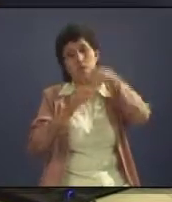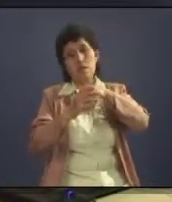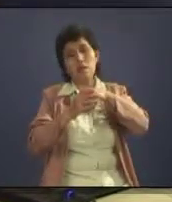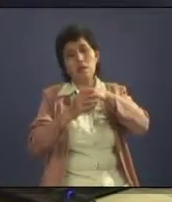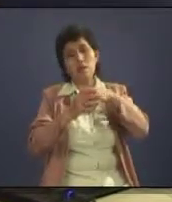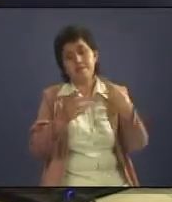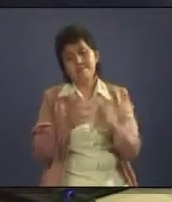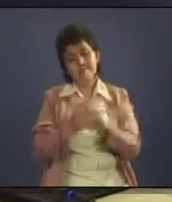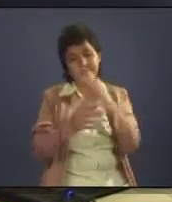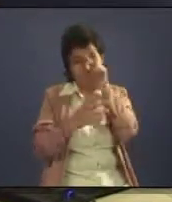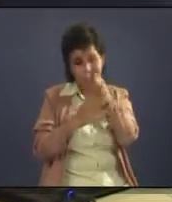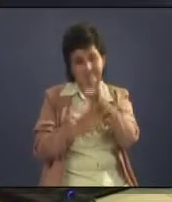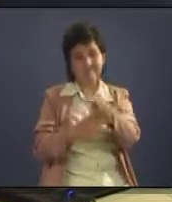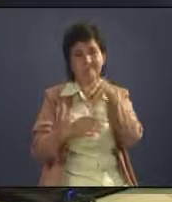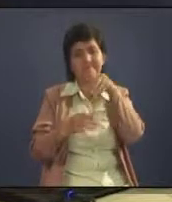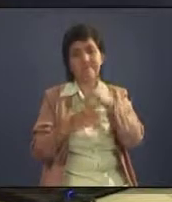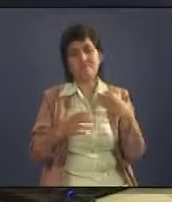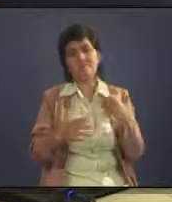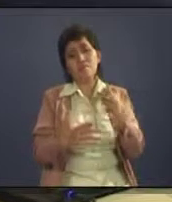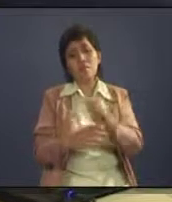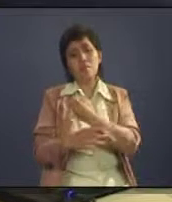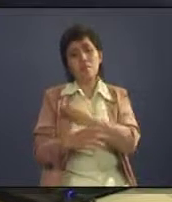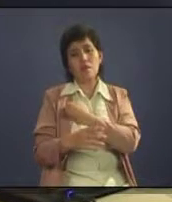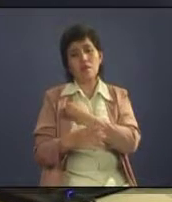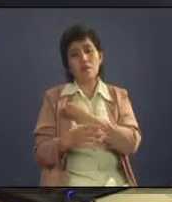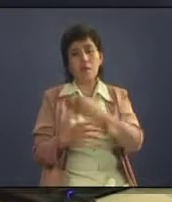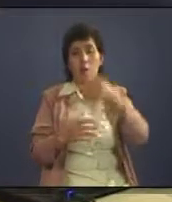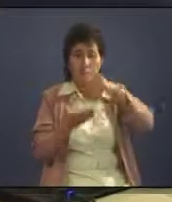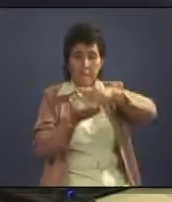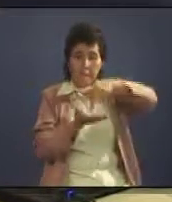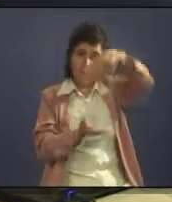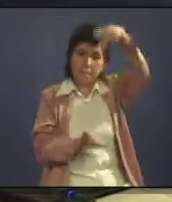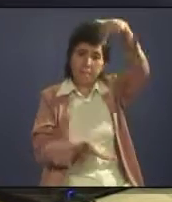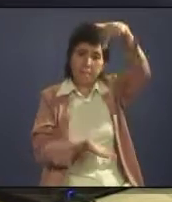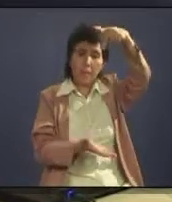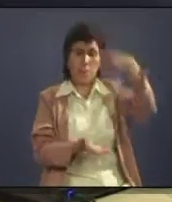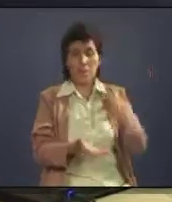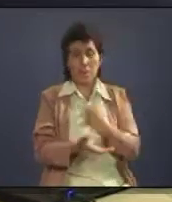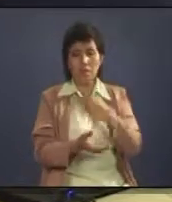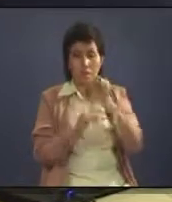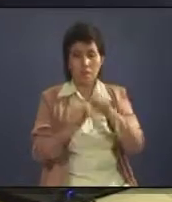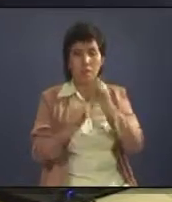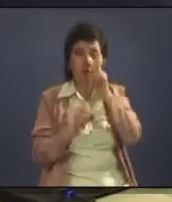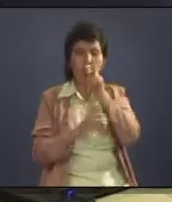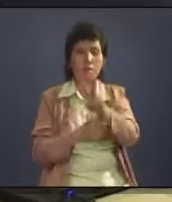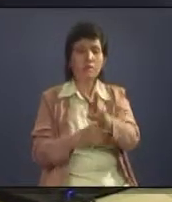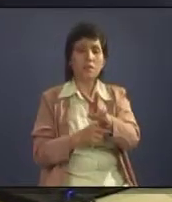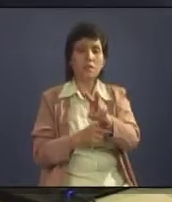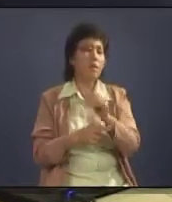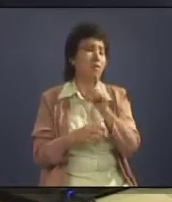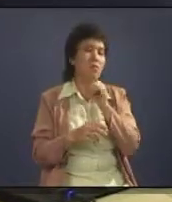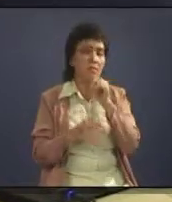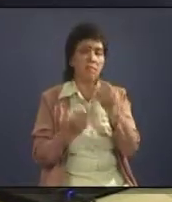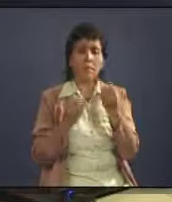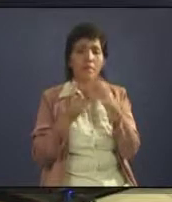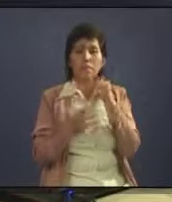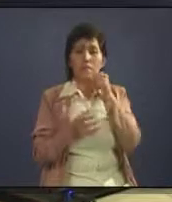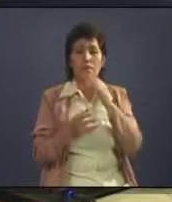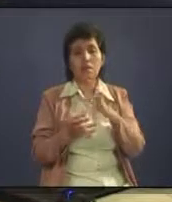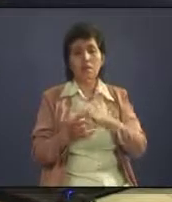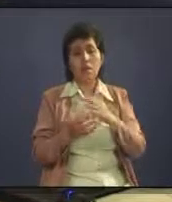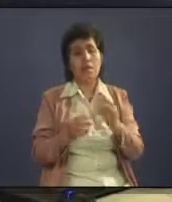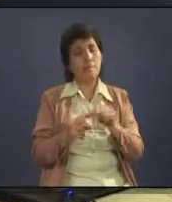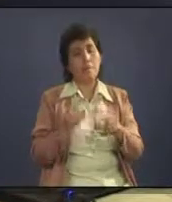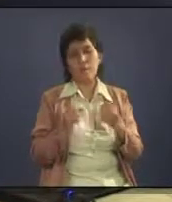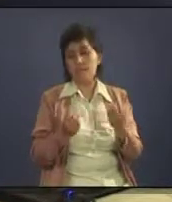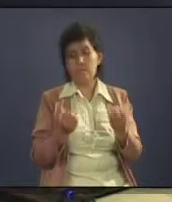well. If we look in our if you look into our parliament house, we can see that there is not so many females,